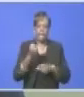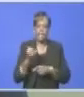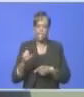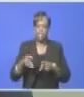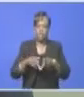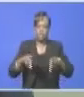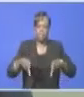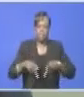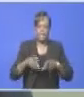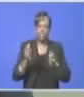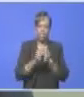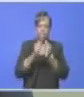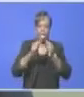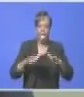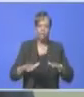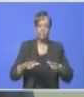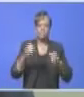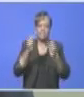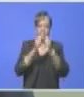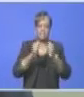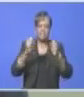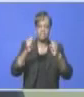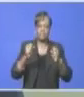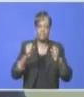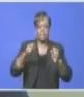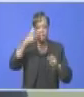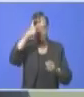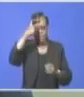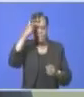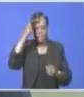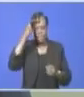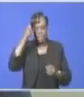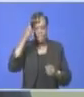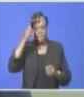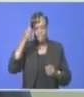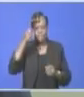without the system itself, because they're one part and parcel of the other.